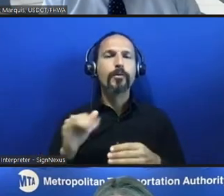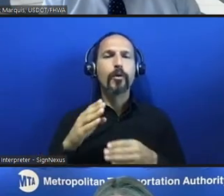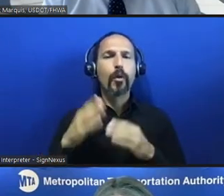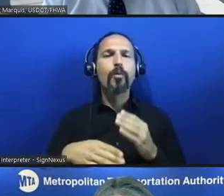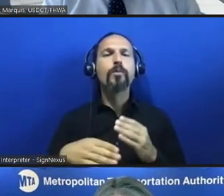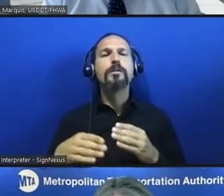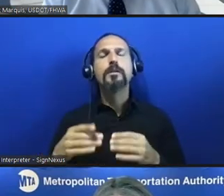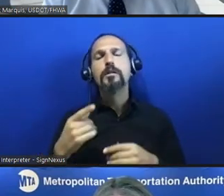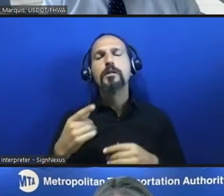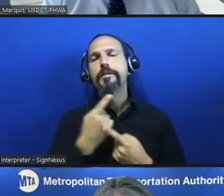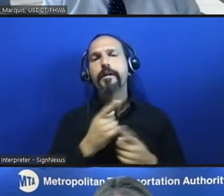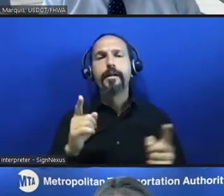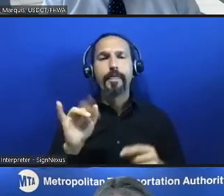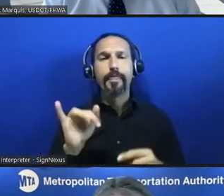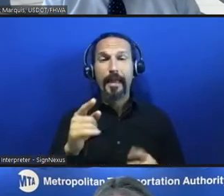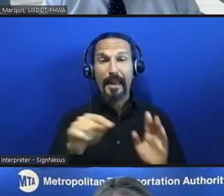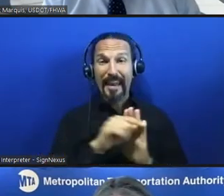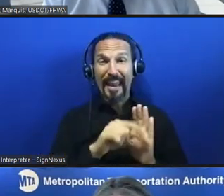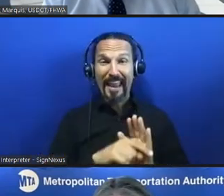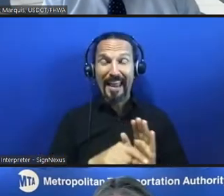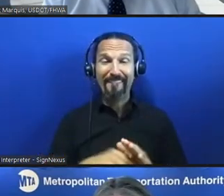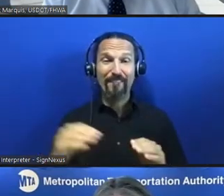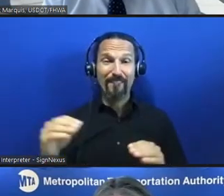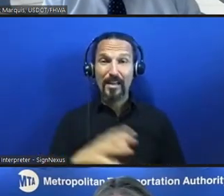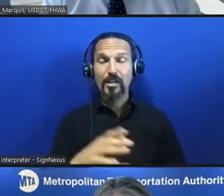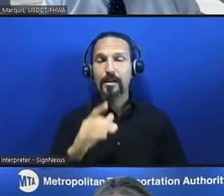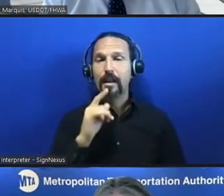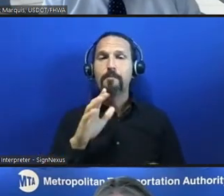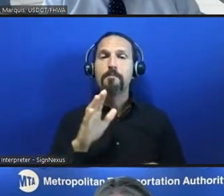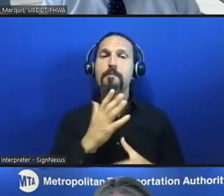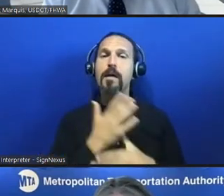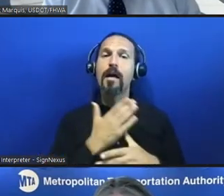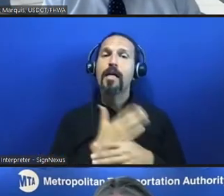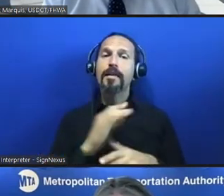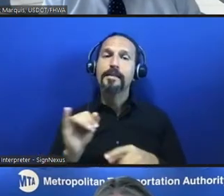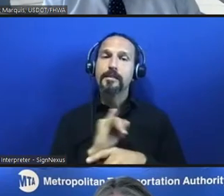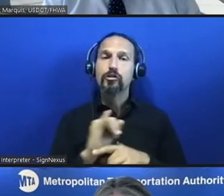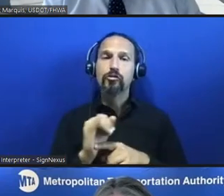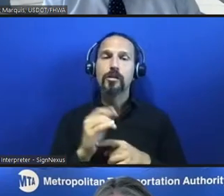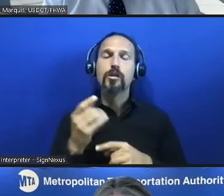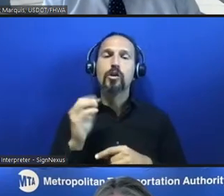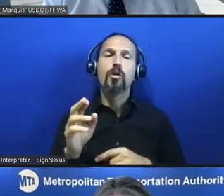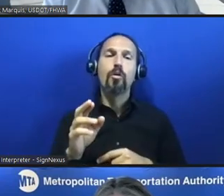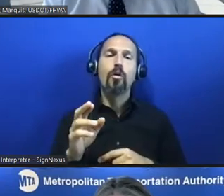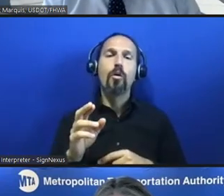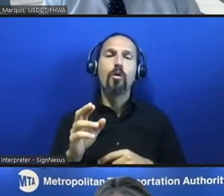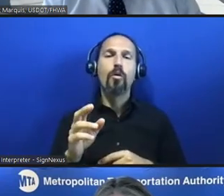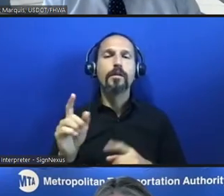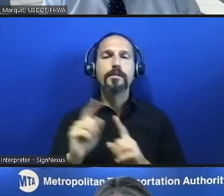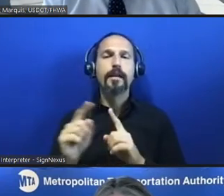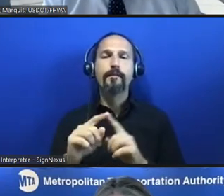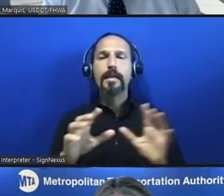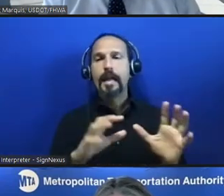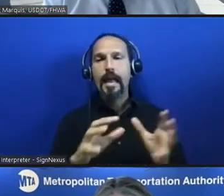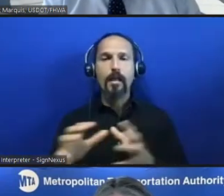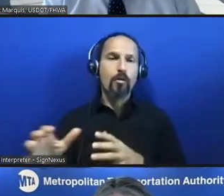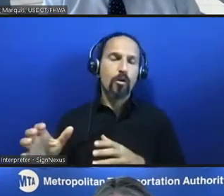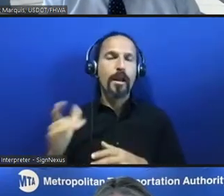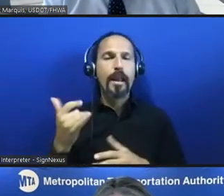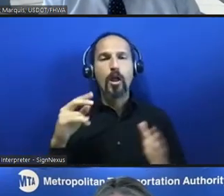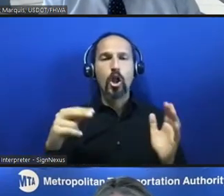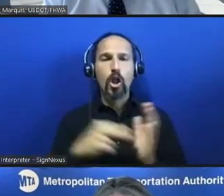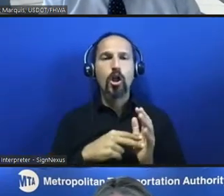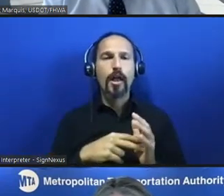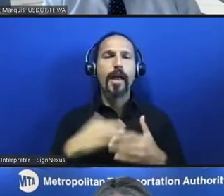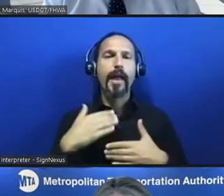adverse effects which you said would not affect industry or occupational categories let's look